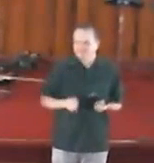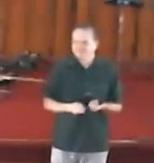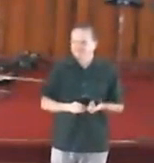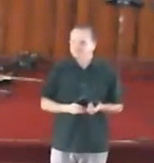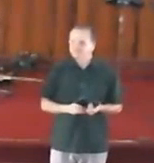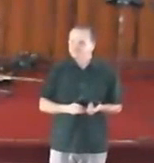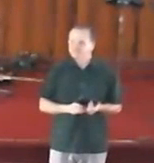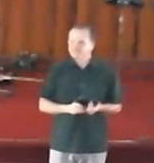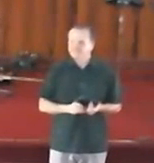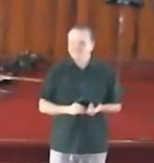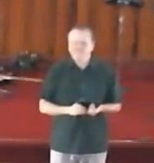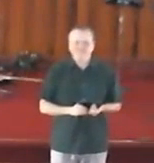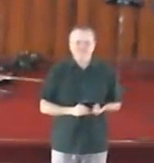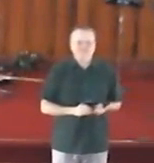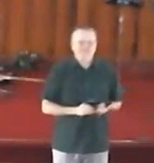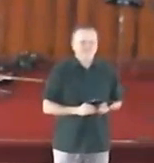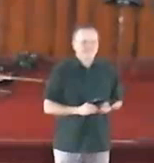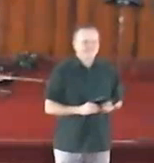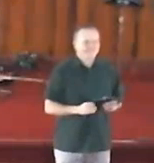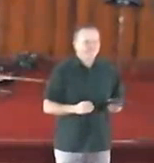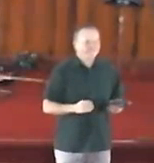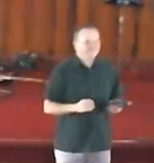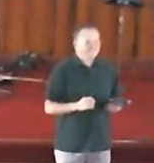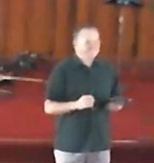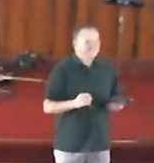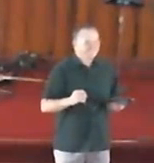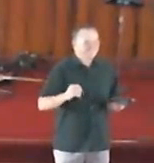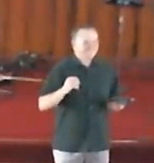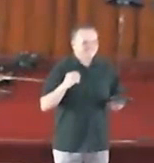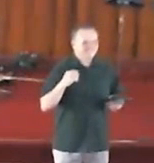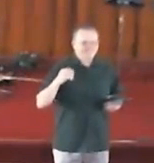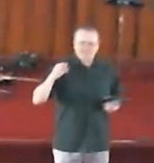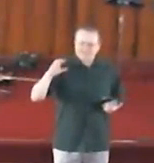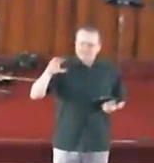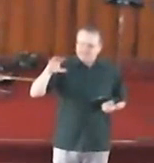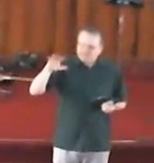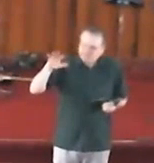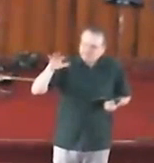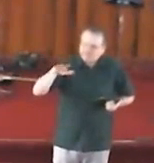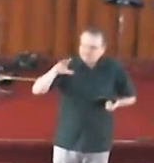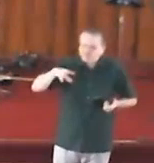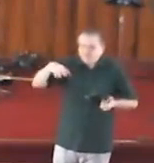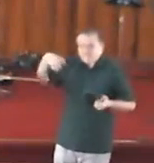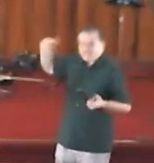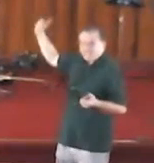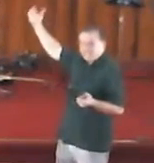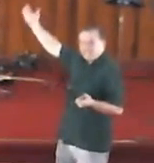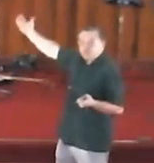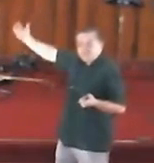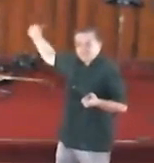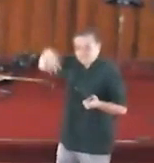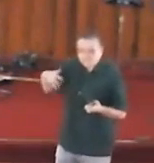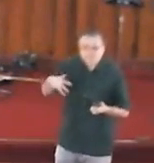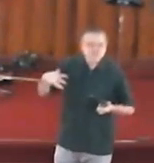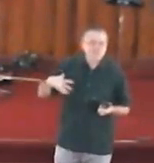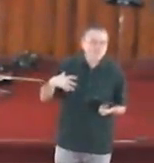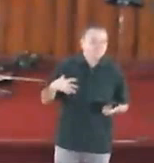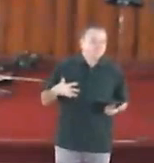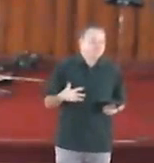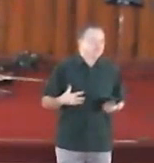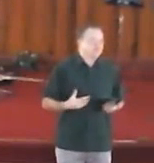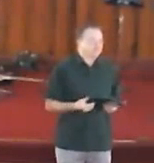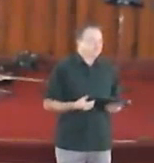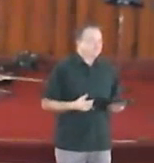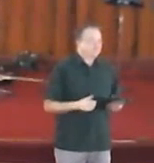Well, I studied computer science, and so I was baptized in the Tecnológico de Costa Rica. Esa fue la educación que yo